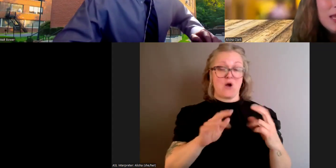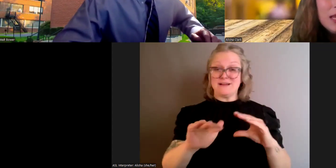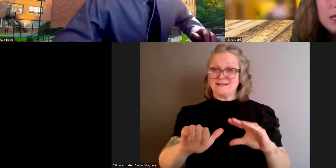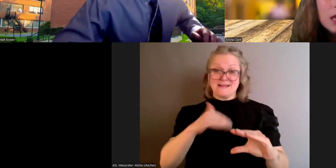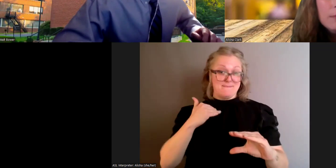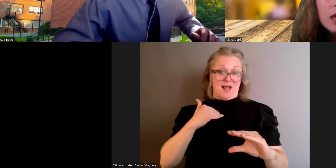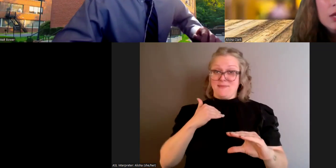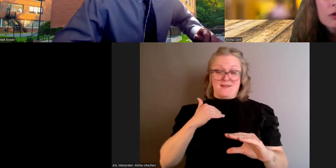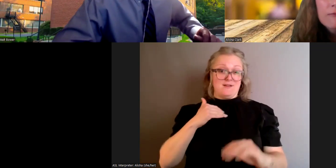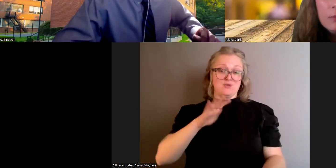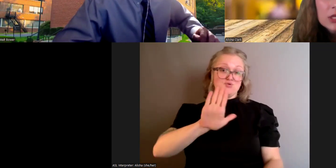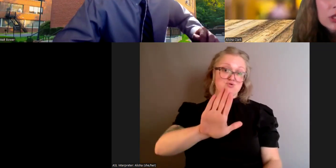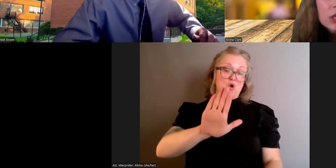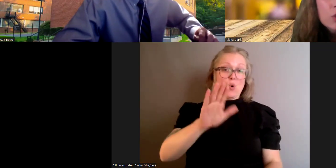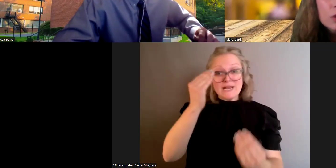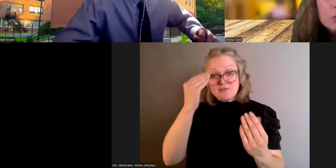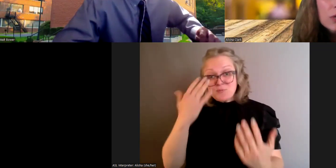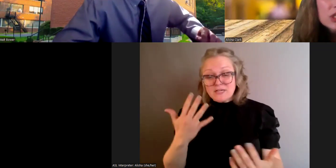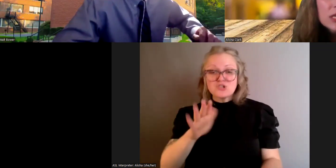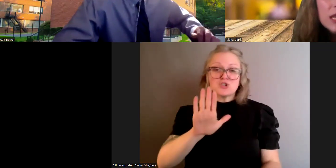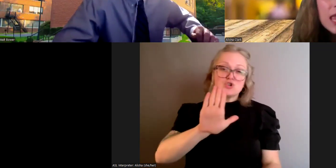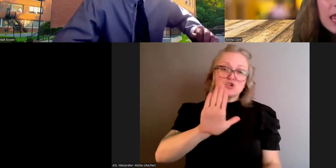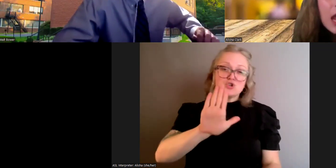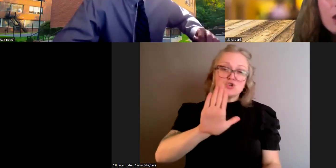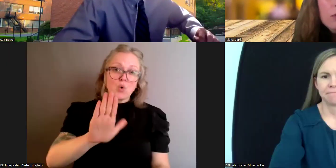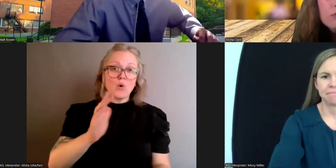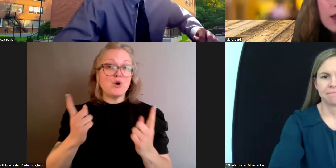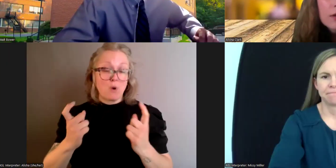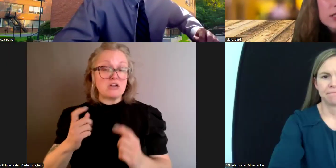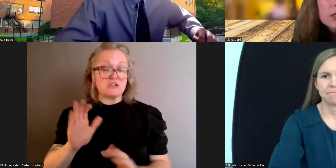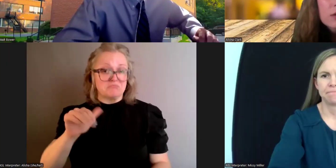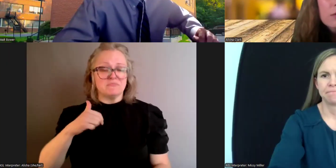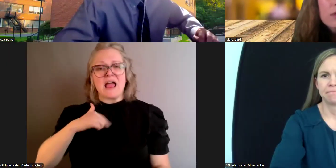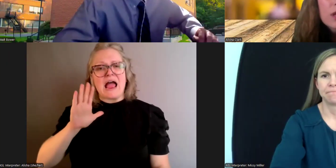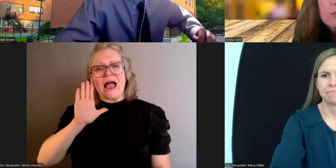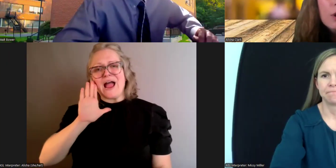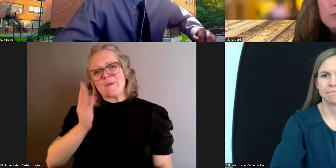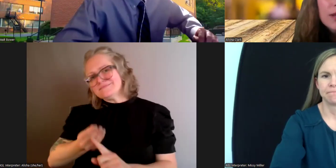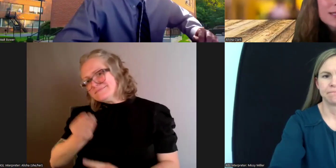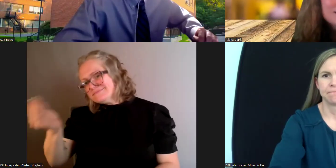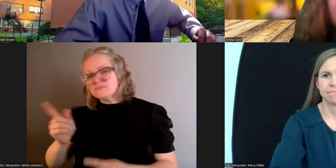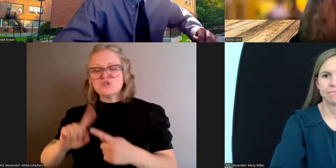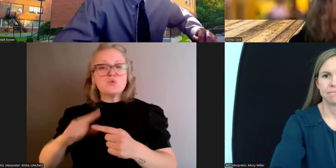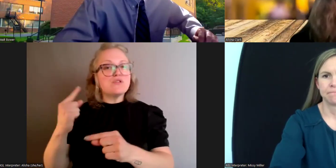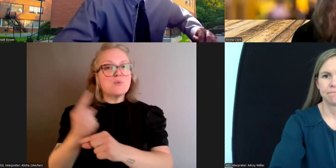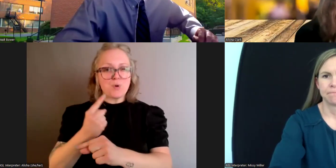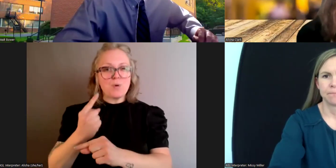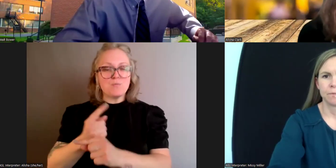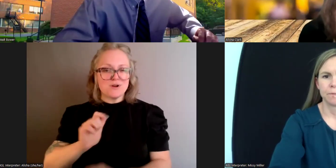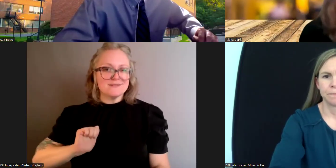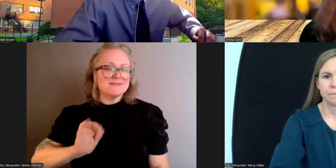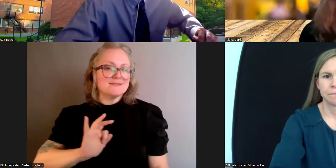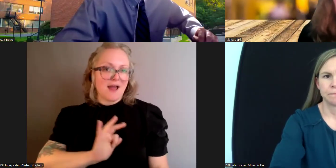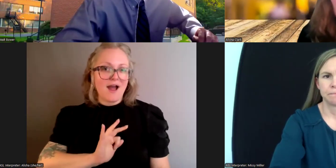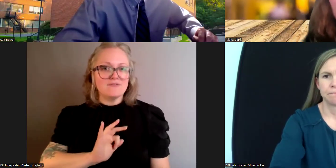send me kind of your information, your question, and I will route it to the appropriate staff